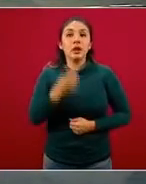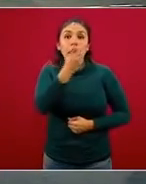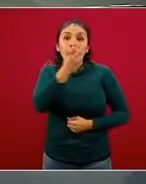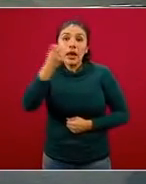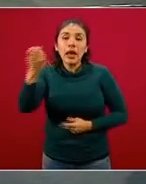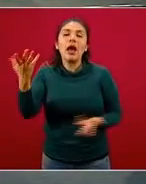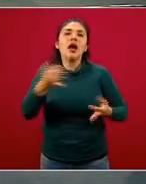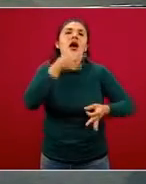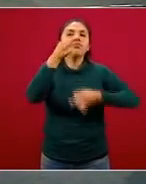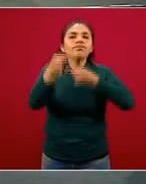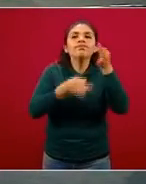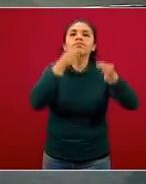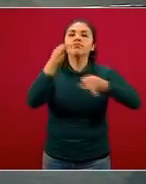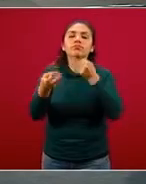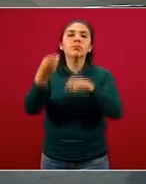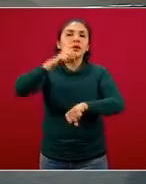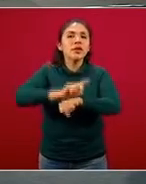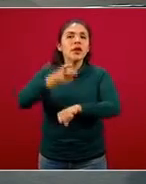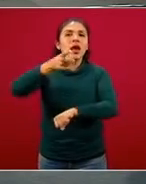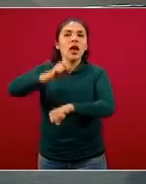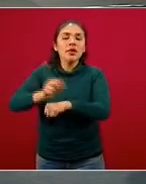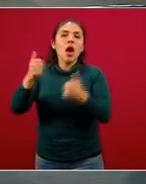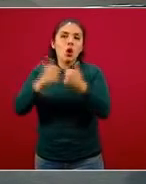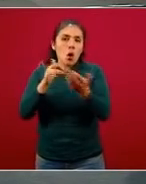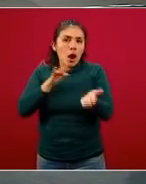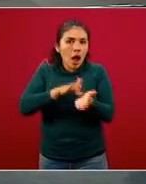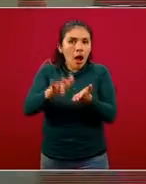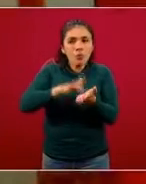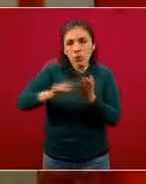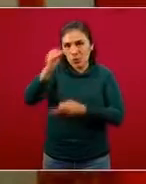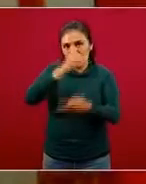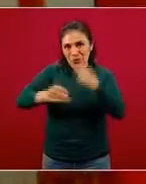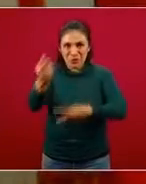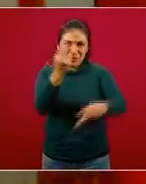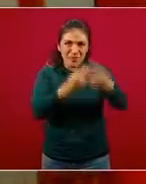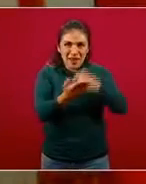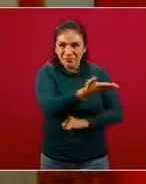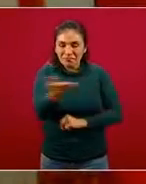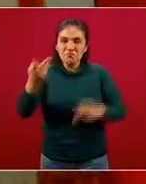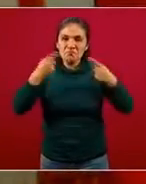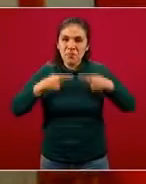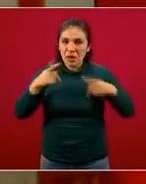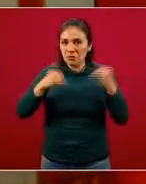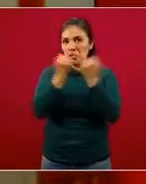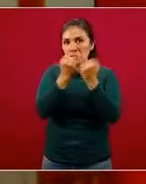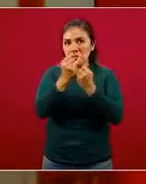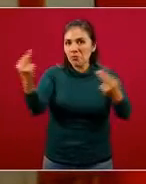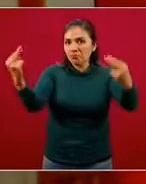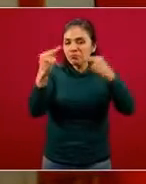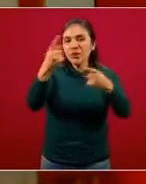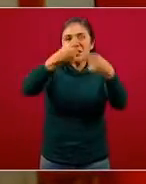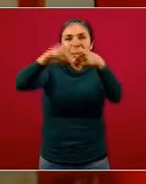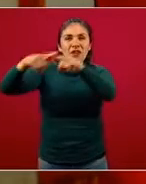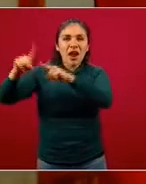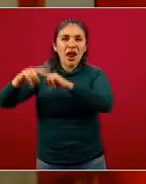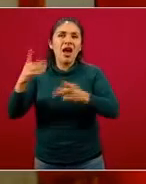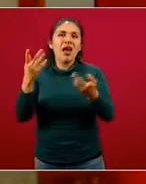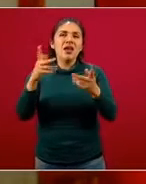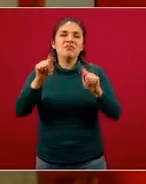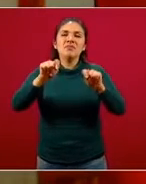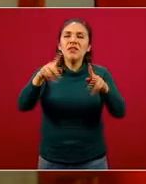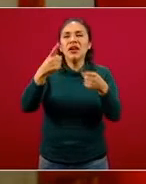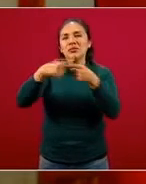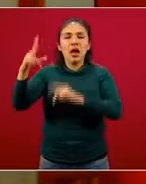We've had over 60 press conferences now, and thank you for